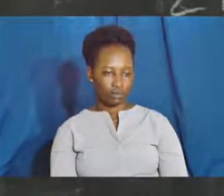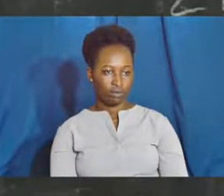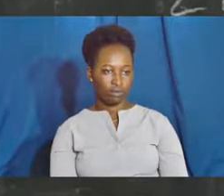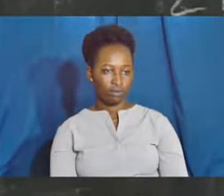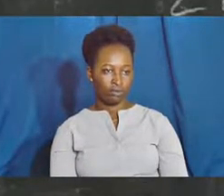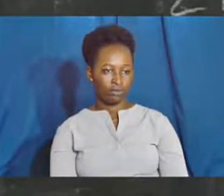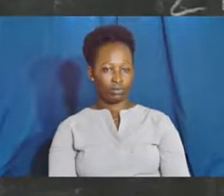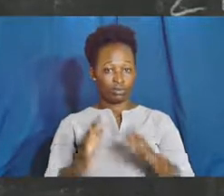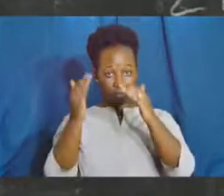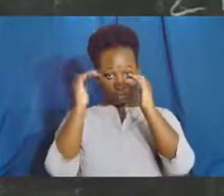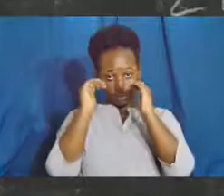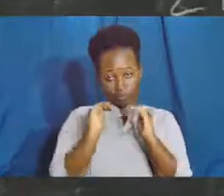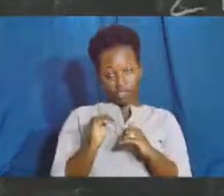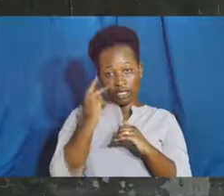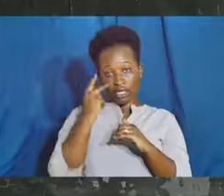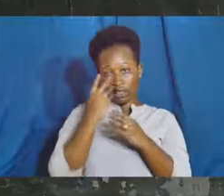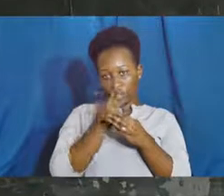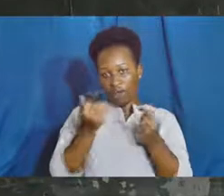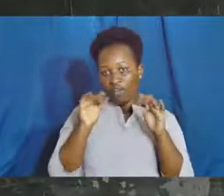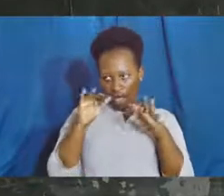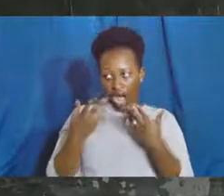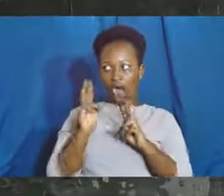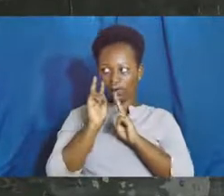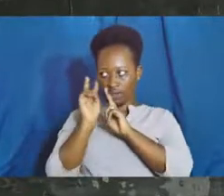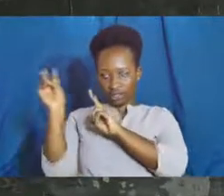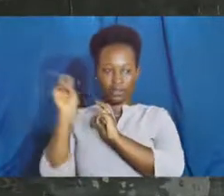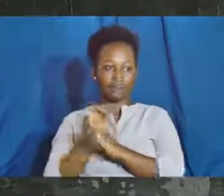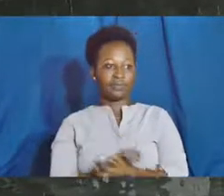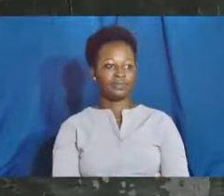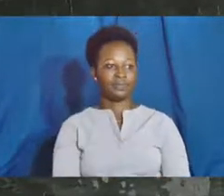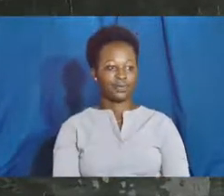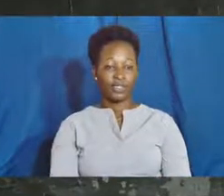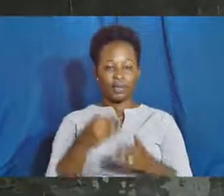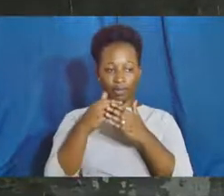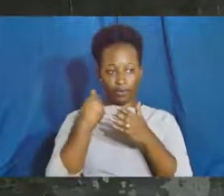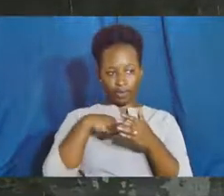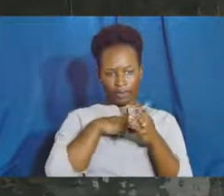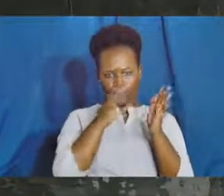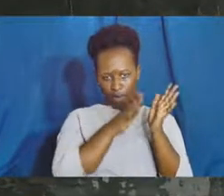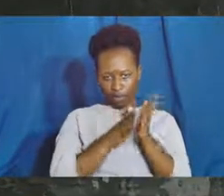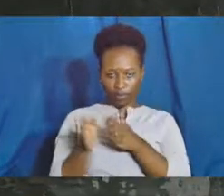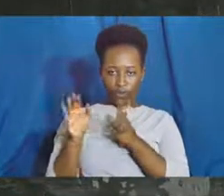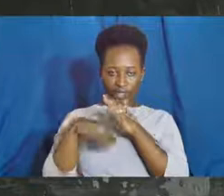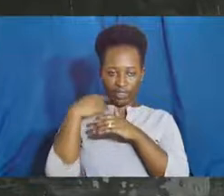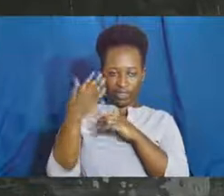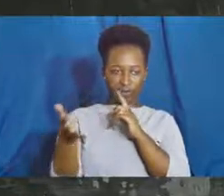125. And then let's solve. But first we arrange this, and then